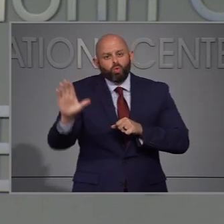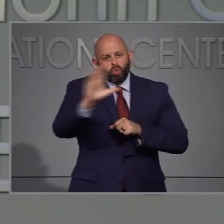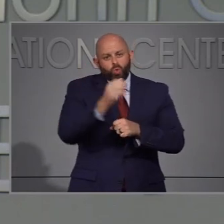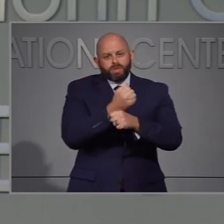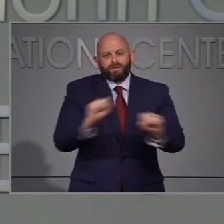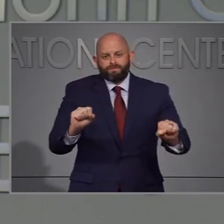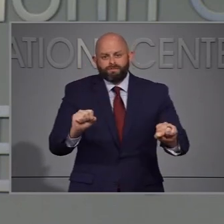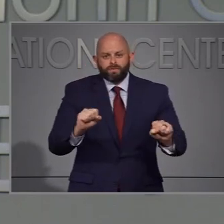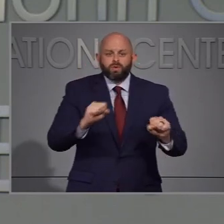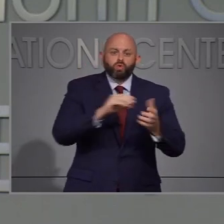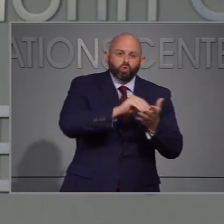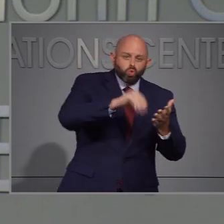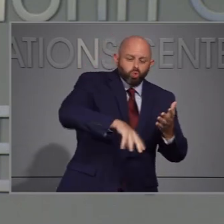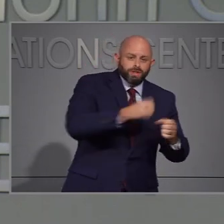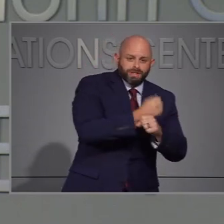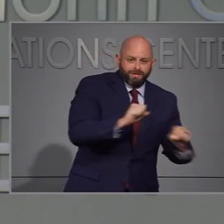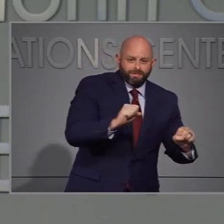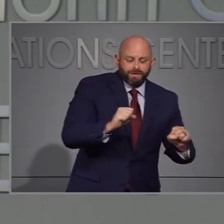mind.